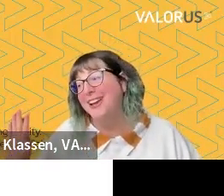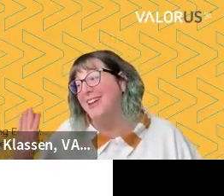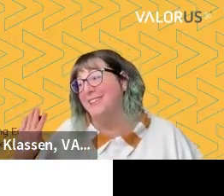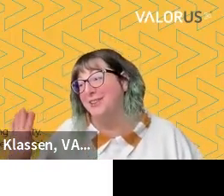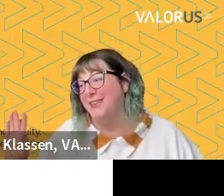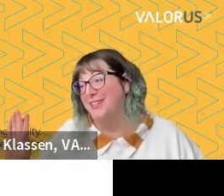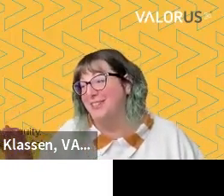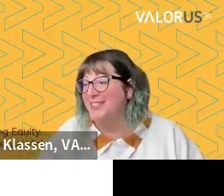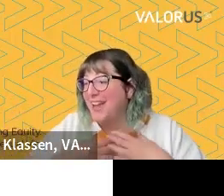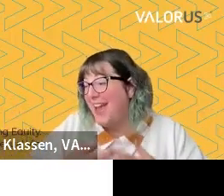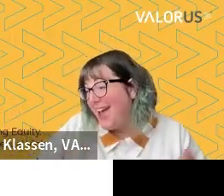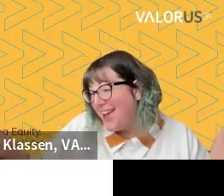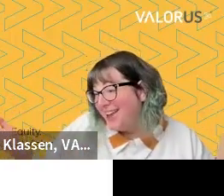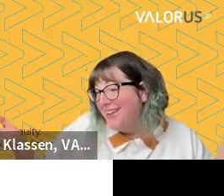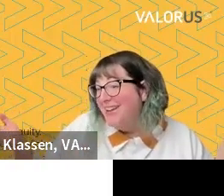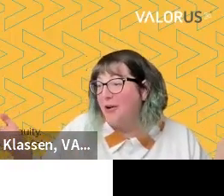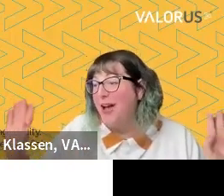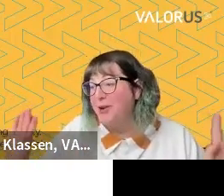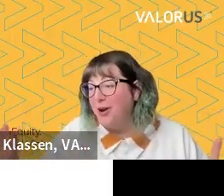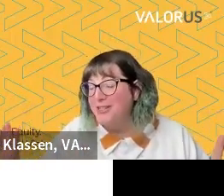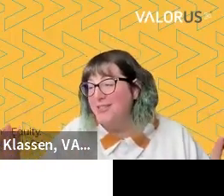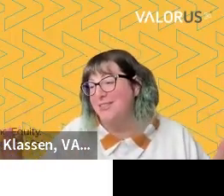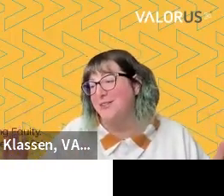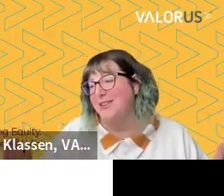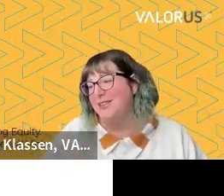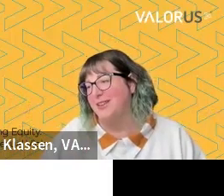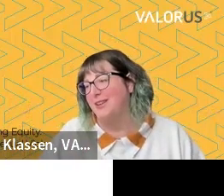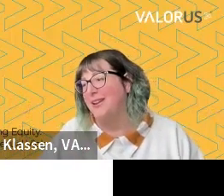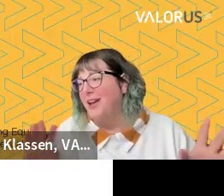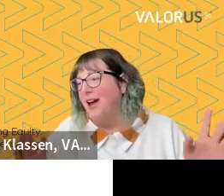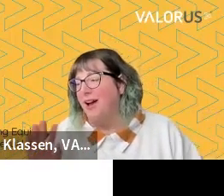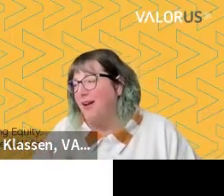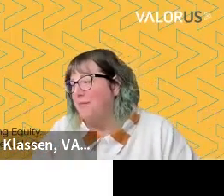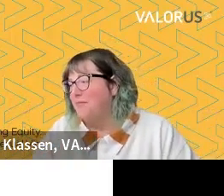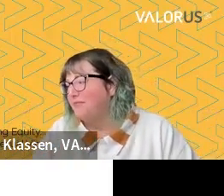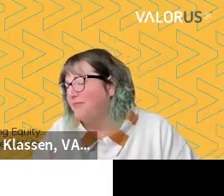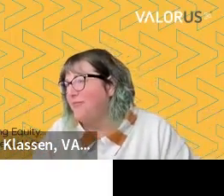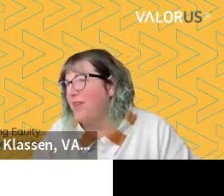of training, that's a good thing to just say, hey, go ahead and watch this series. And